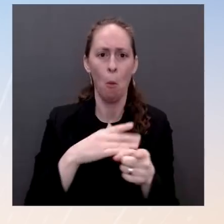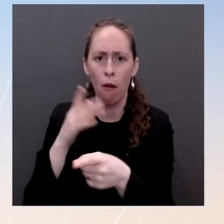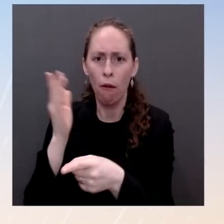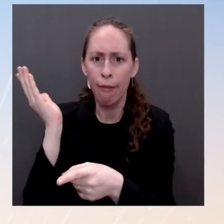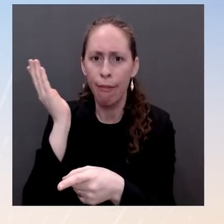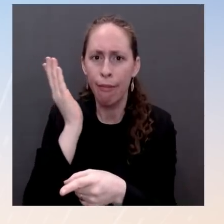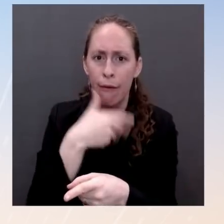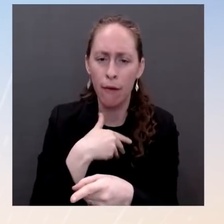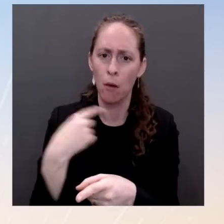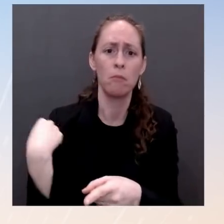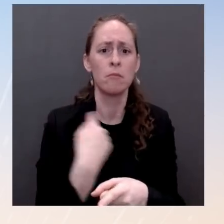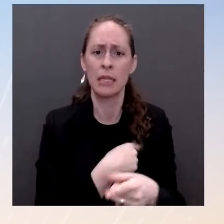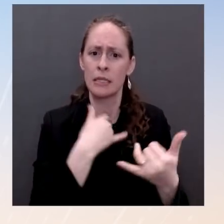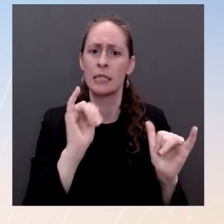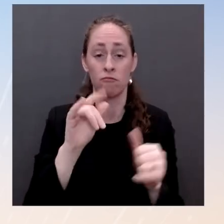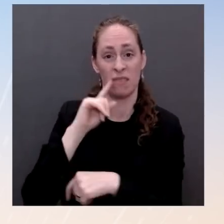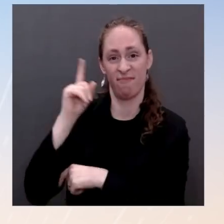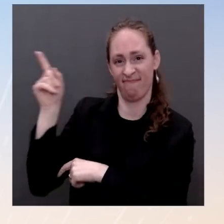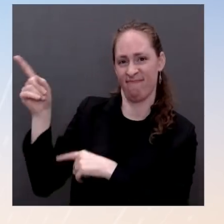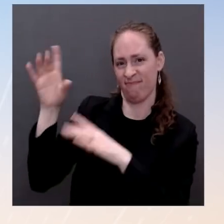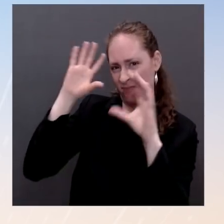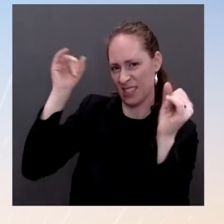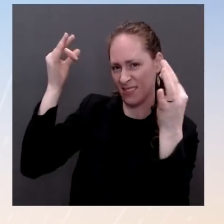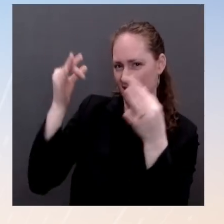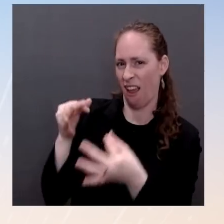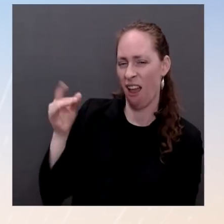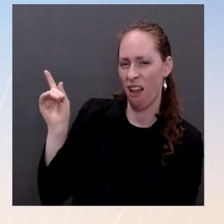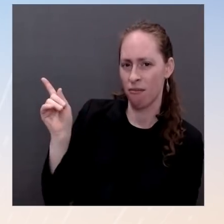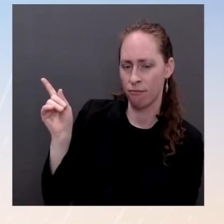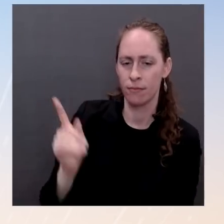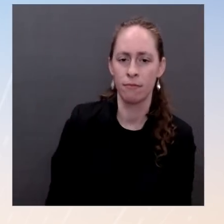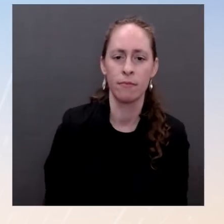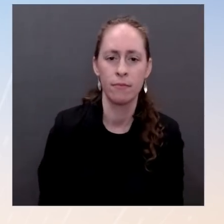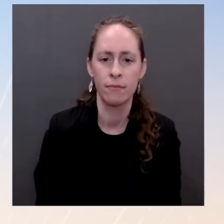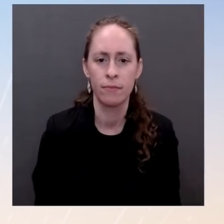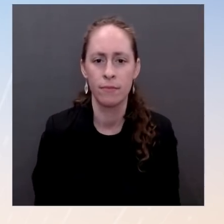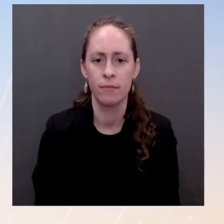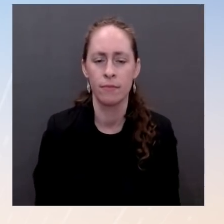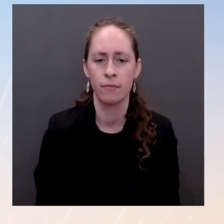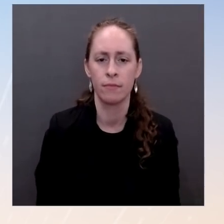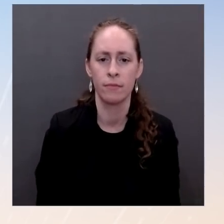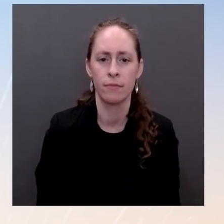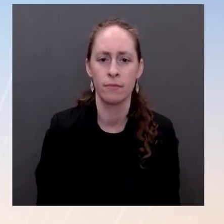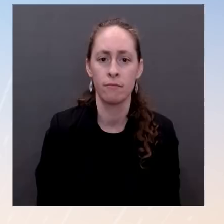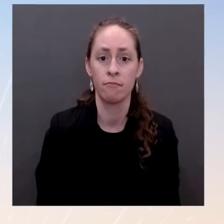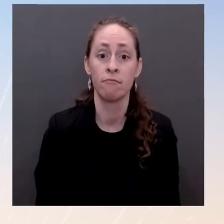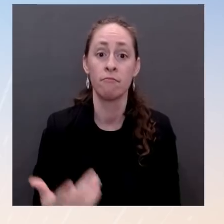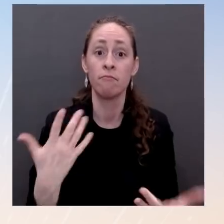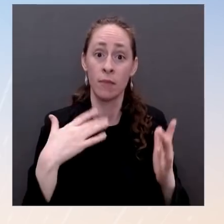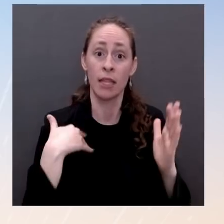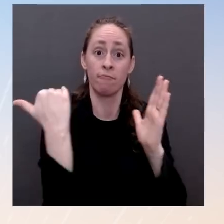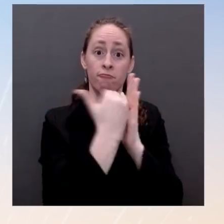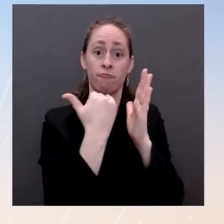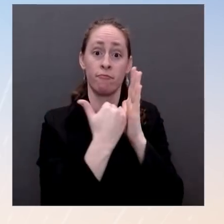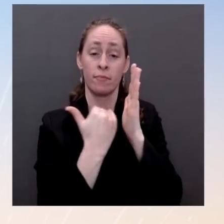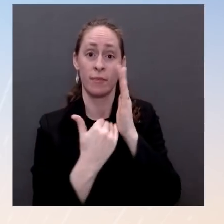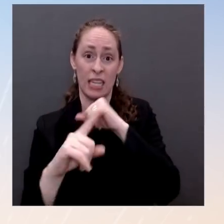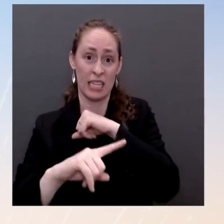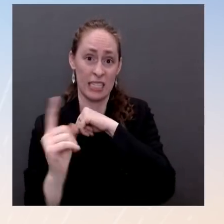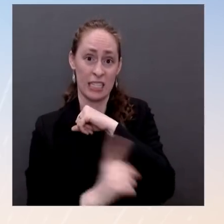view remains that the crippling package of sanctions is an effective deterrent. So if you do that all in